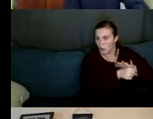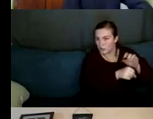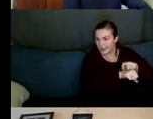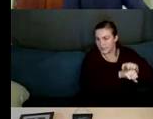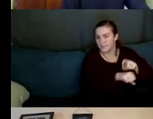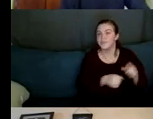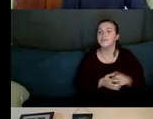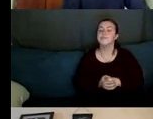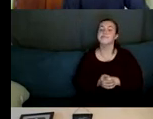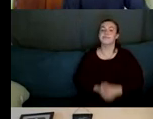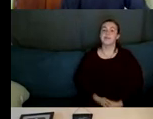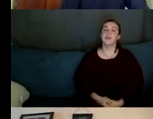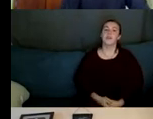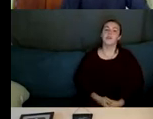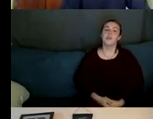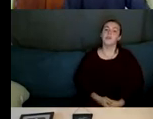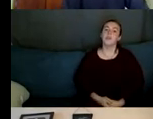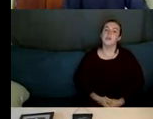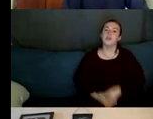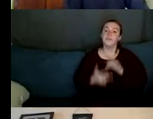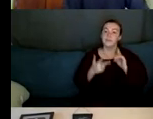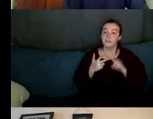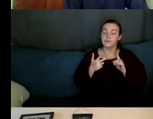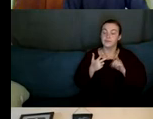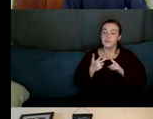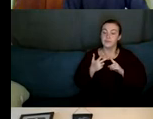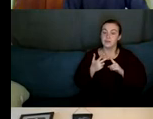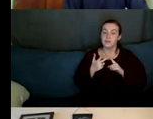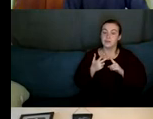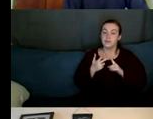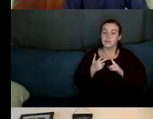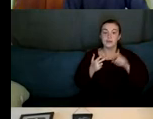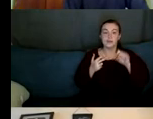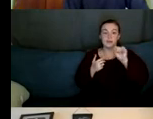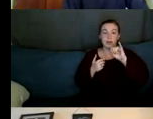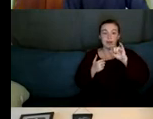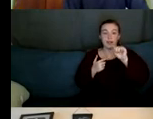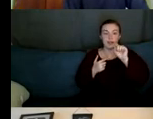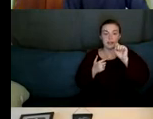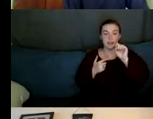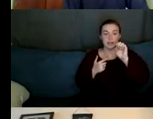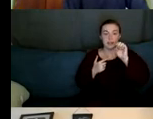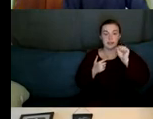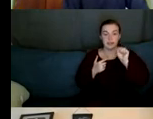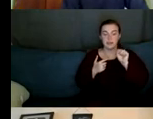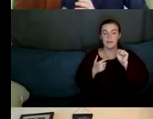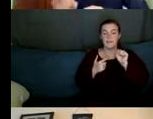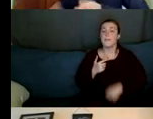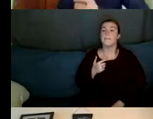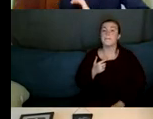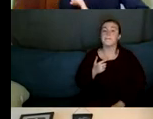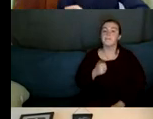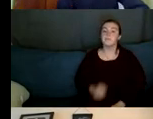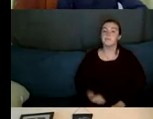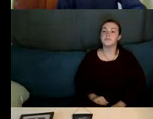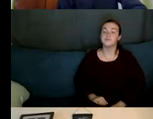other thing that we are going to at least touch on here is Google Sites. And depending on where